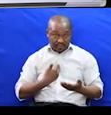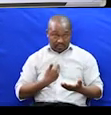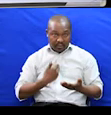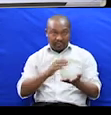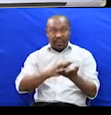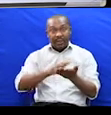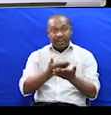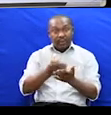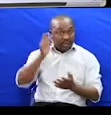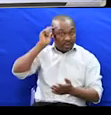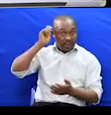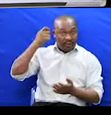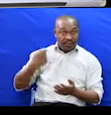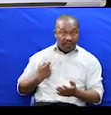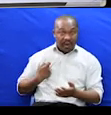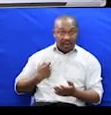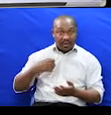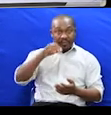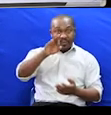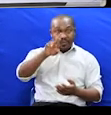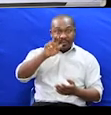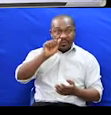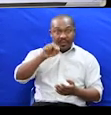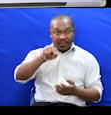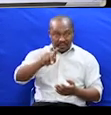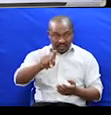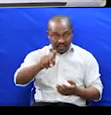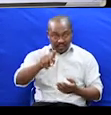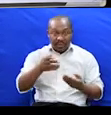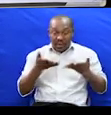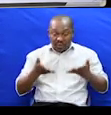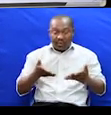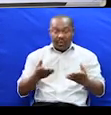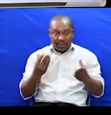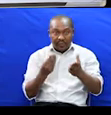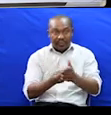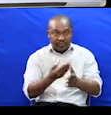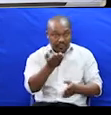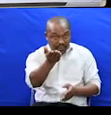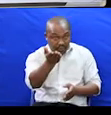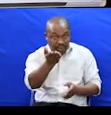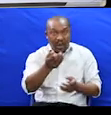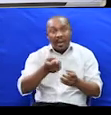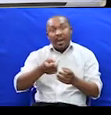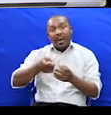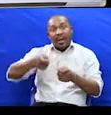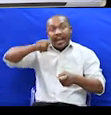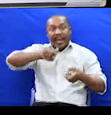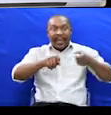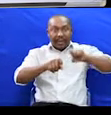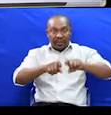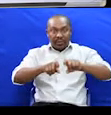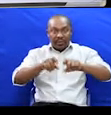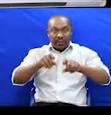is Ali Omar Masudi. Today, I'll be with you in a chemistry subject Form 2,